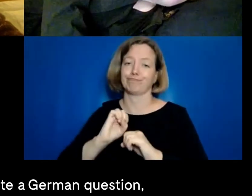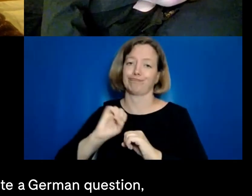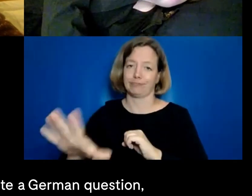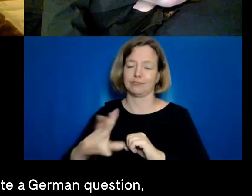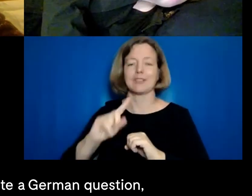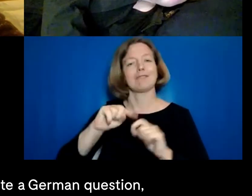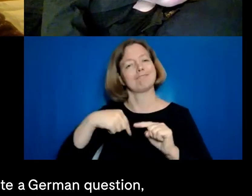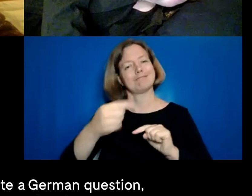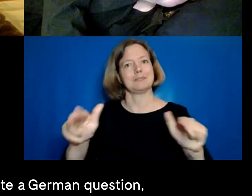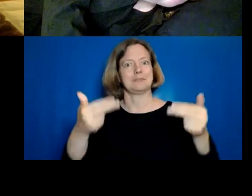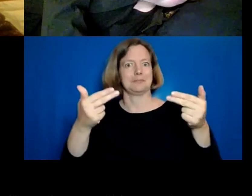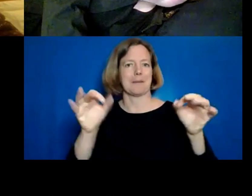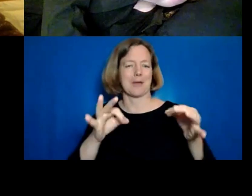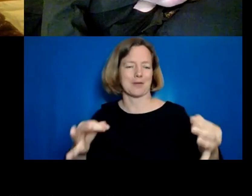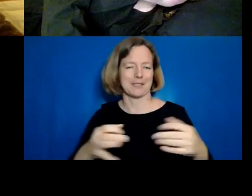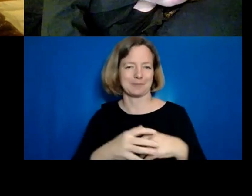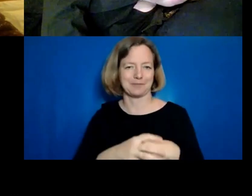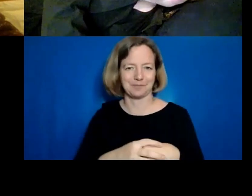will translate it.